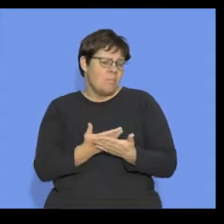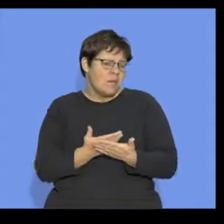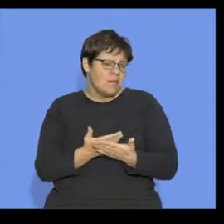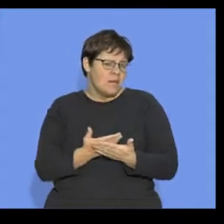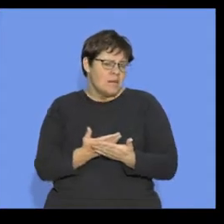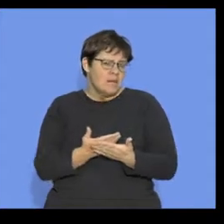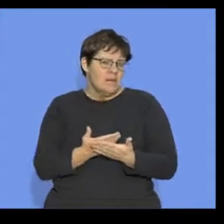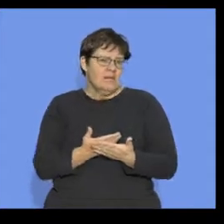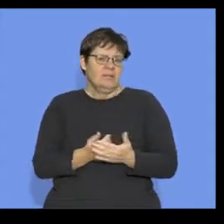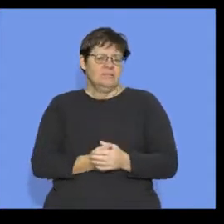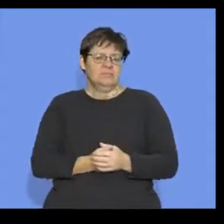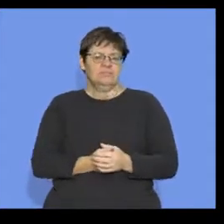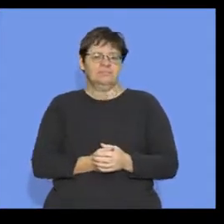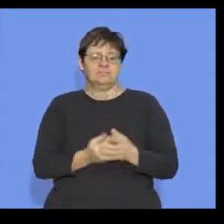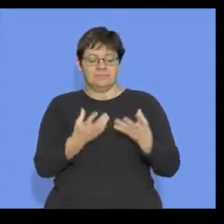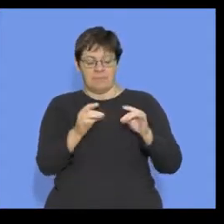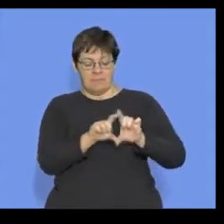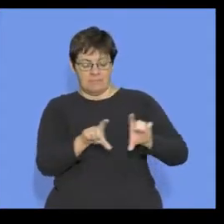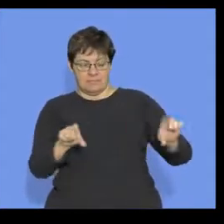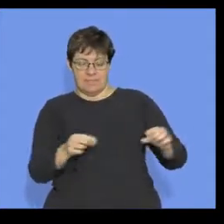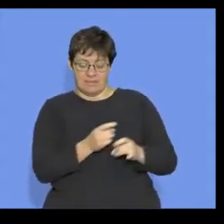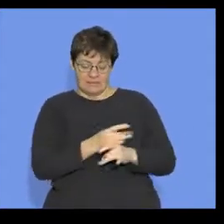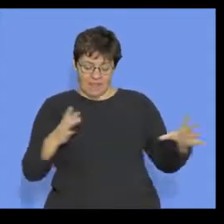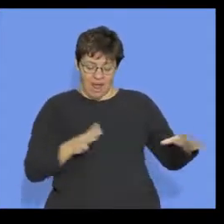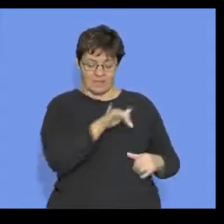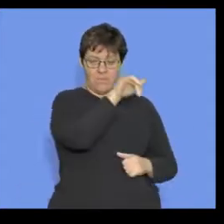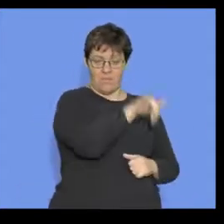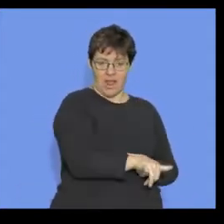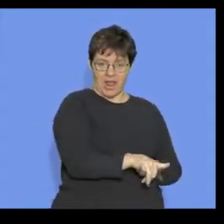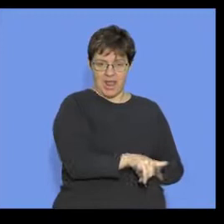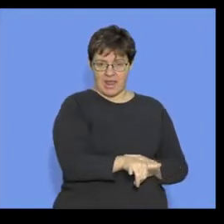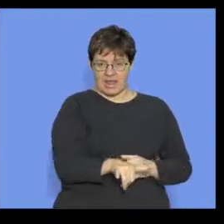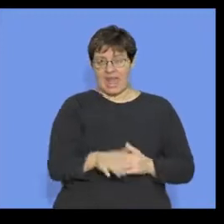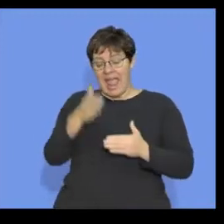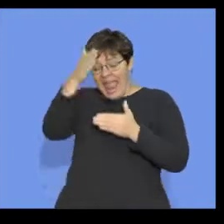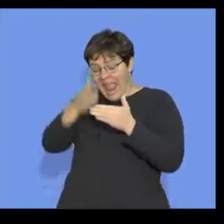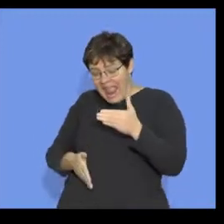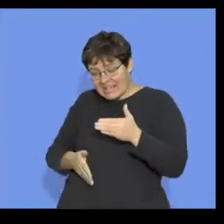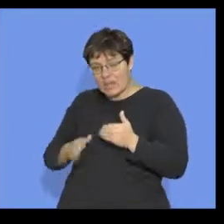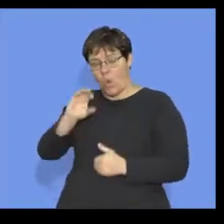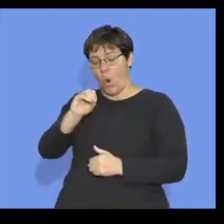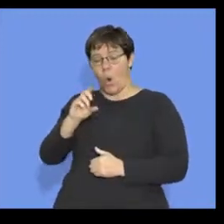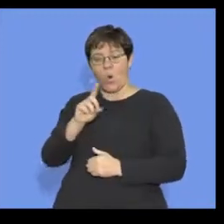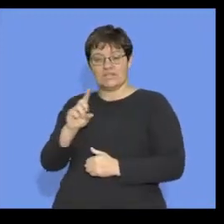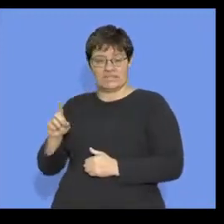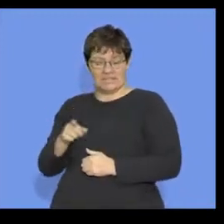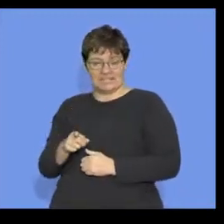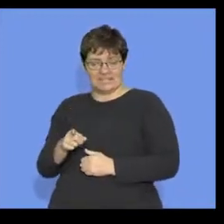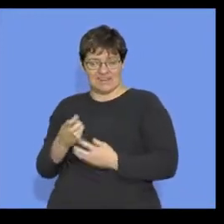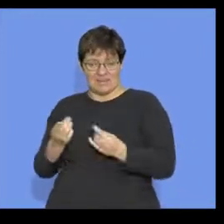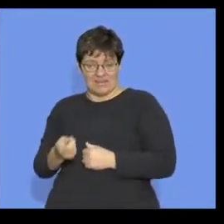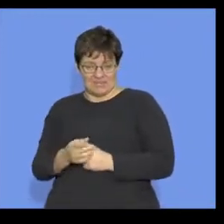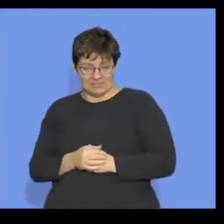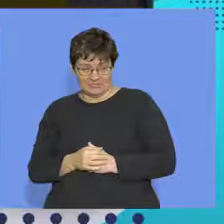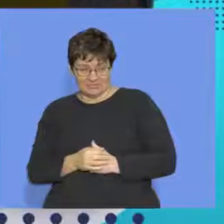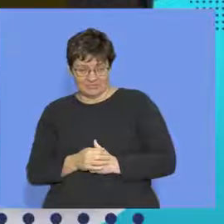the number plate starts with Y and end with an odd digit? So the